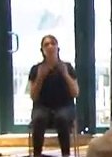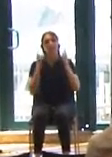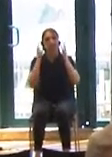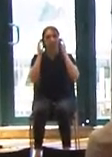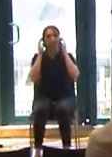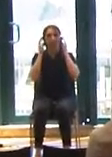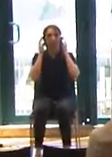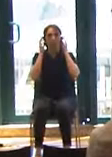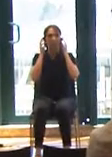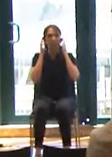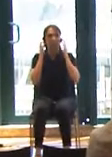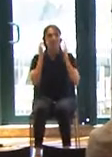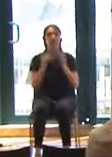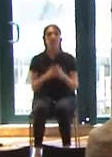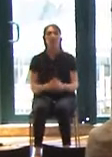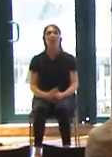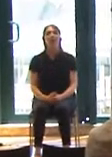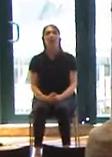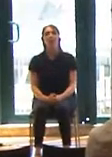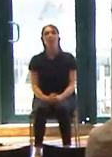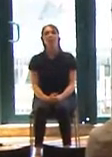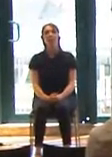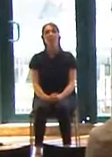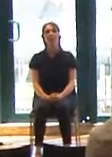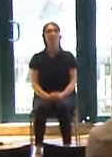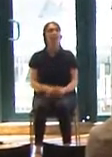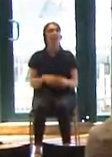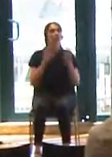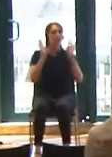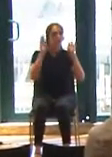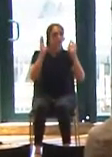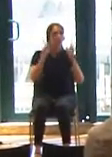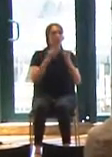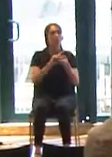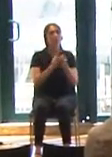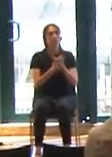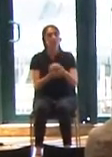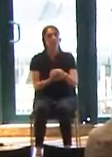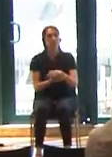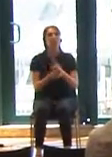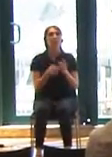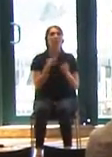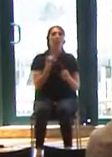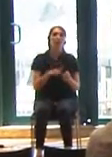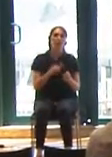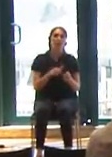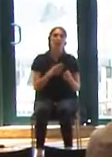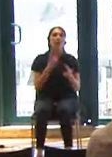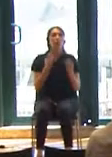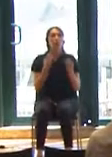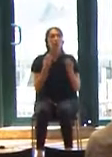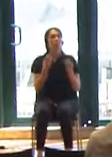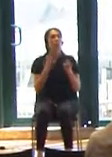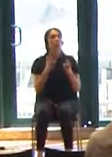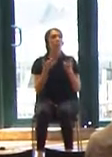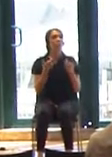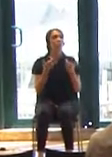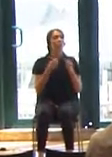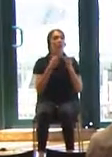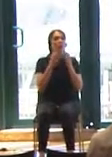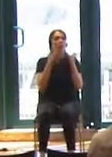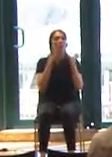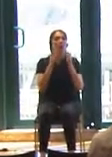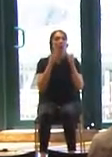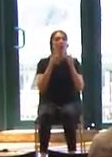we know that there are post-humanism discussions that are quite trendy these days and animals animal rights